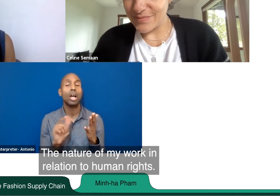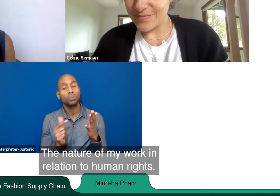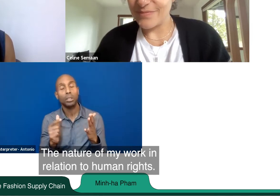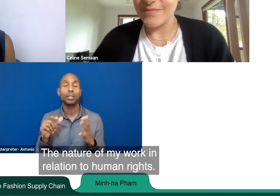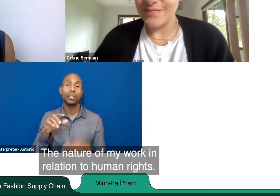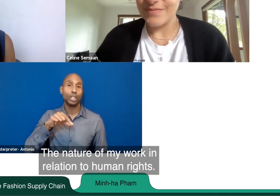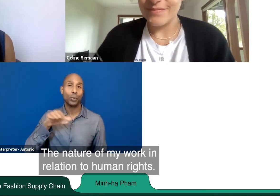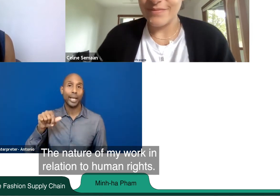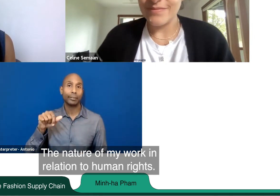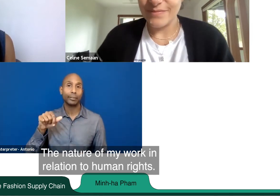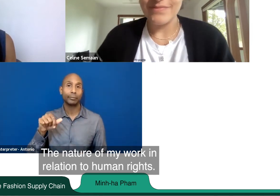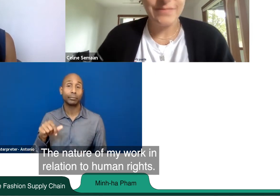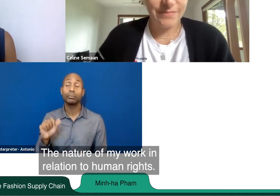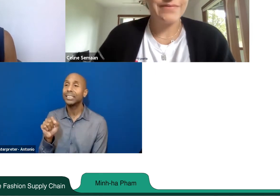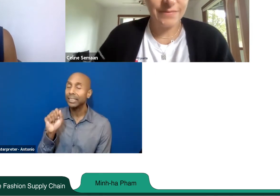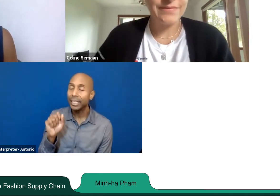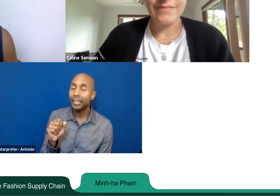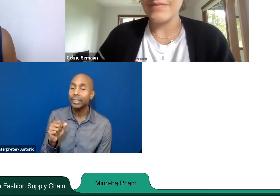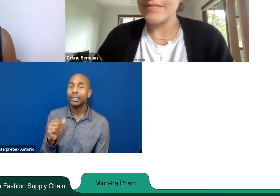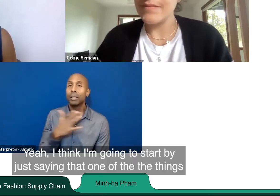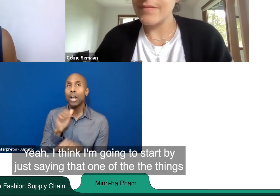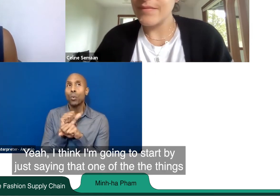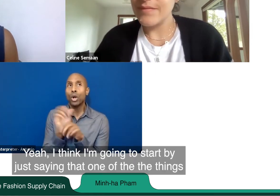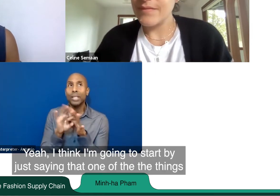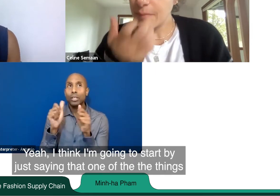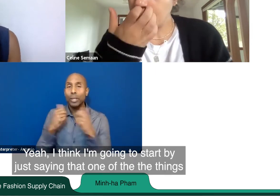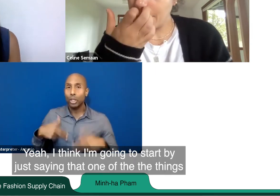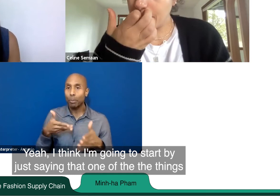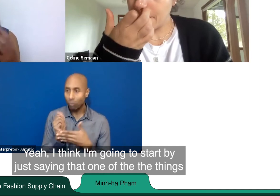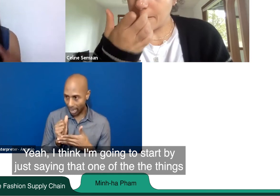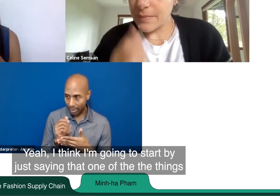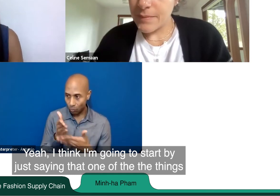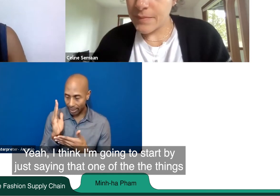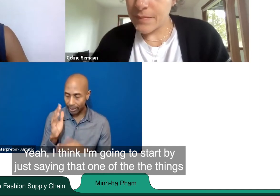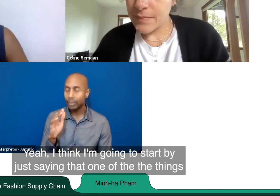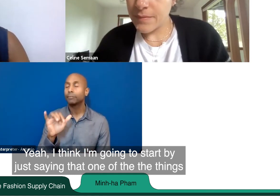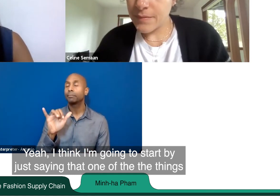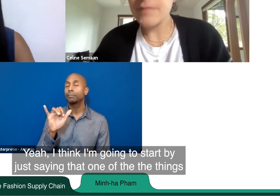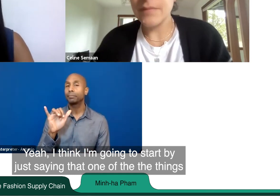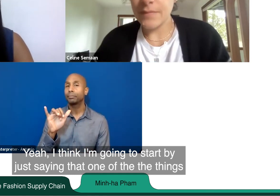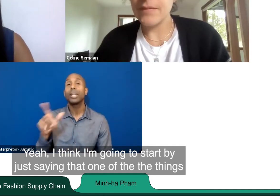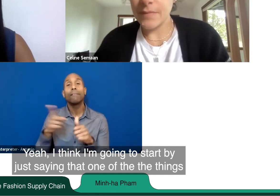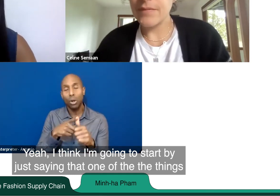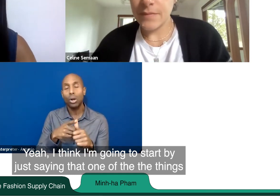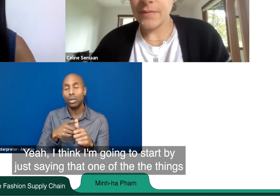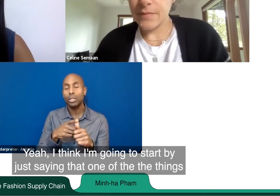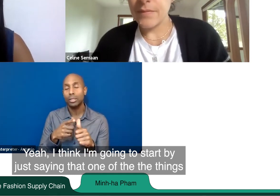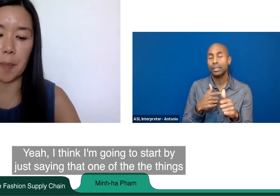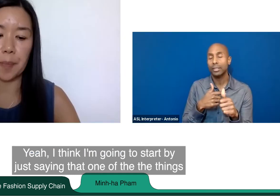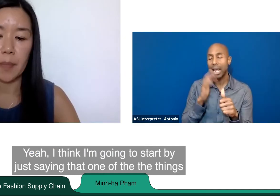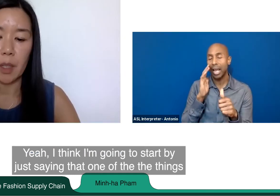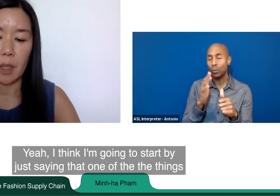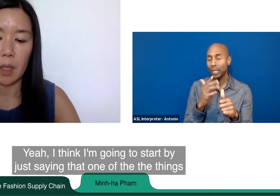nature of my work in relation to human rights. Yeah, I think I'm going to start by just saying that one of the